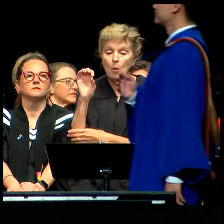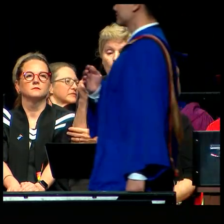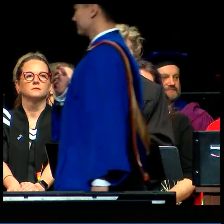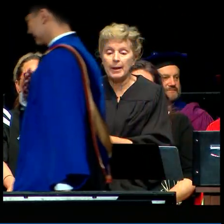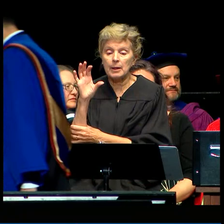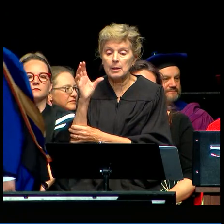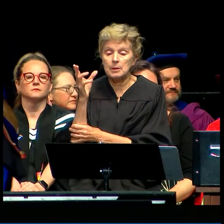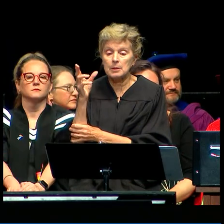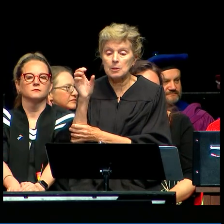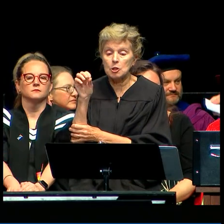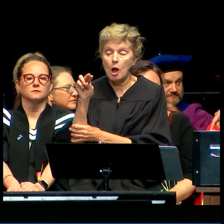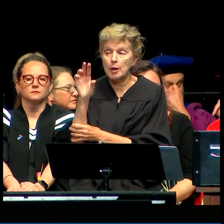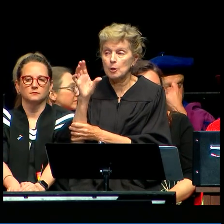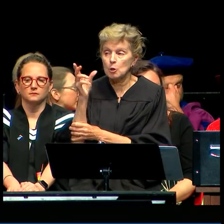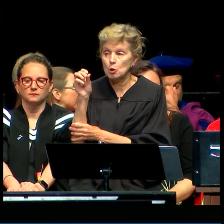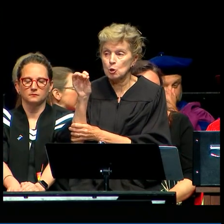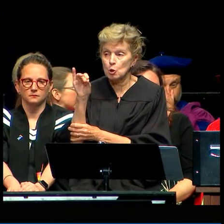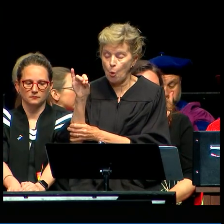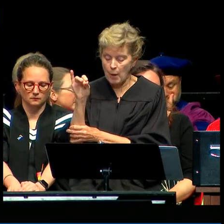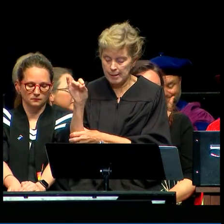Wengchun Choi.